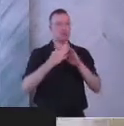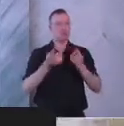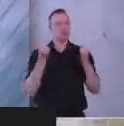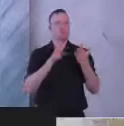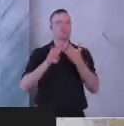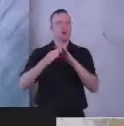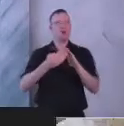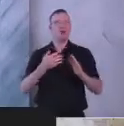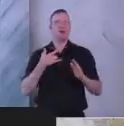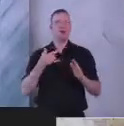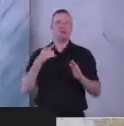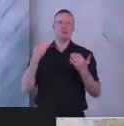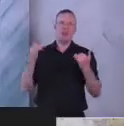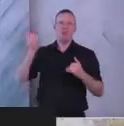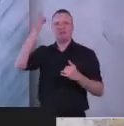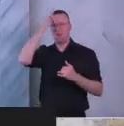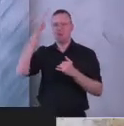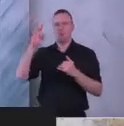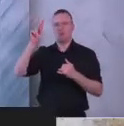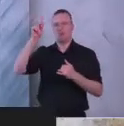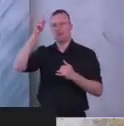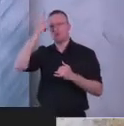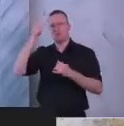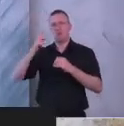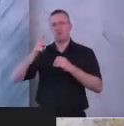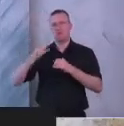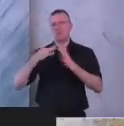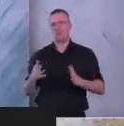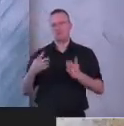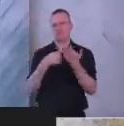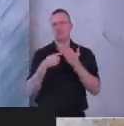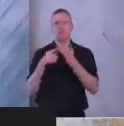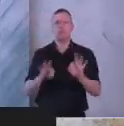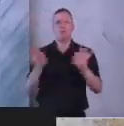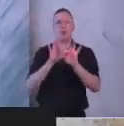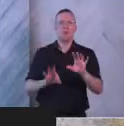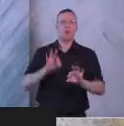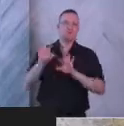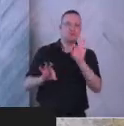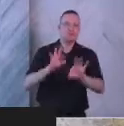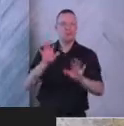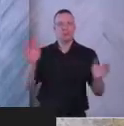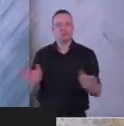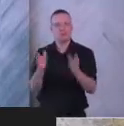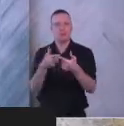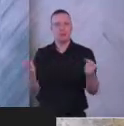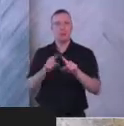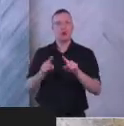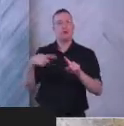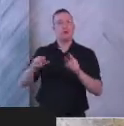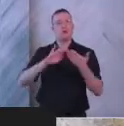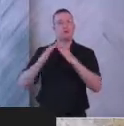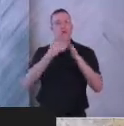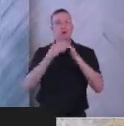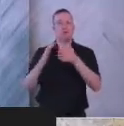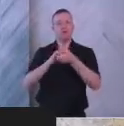is a federal forum here, and we need to incentivize and encourage, but it is also as a community, and I want to be